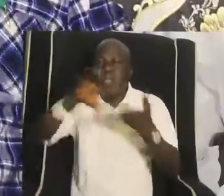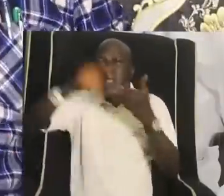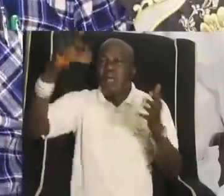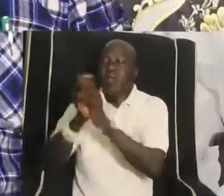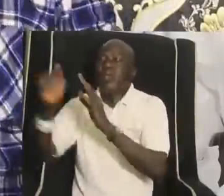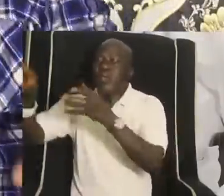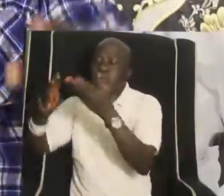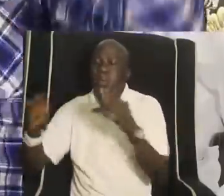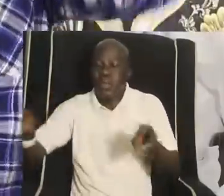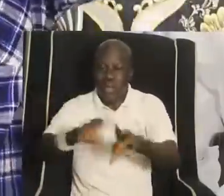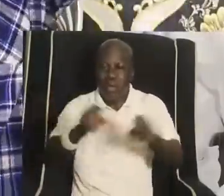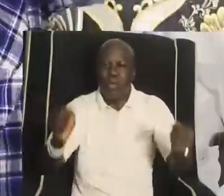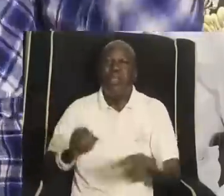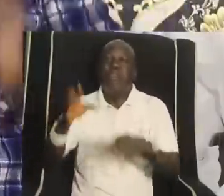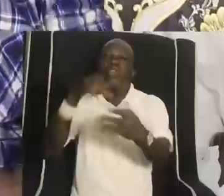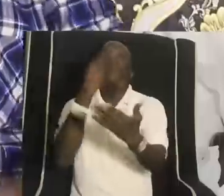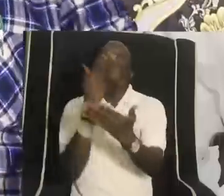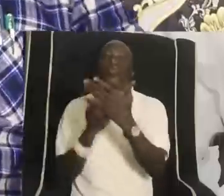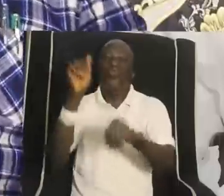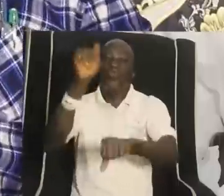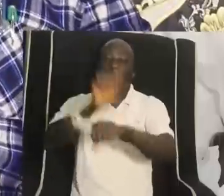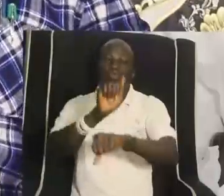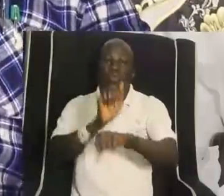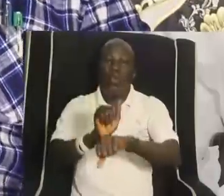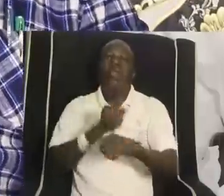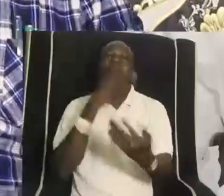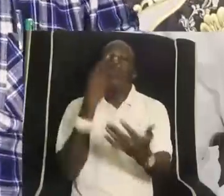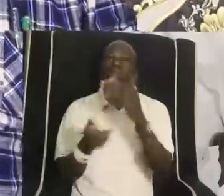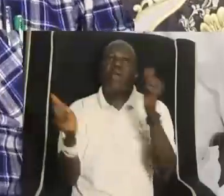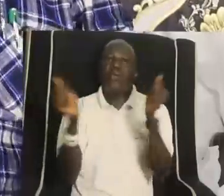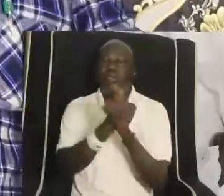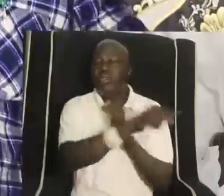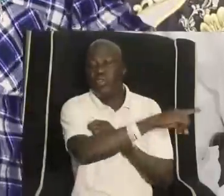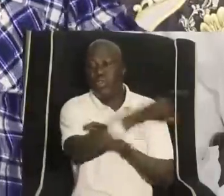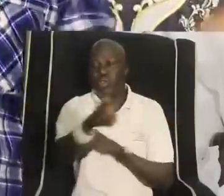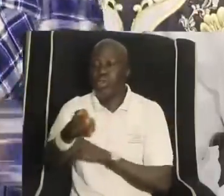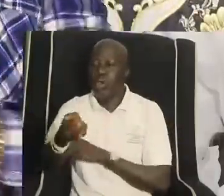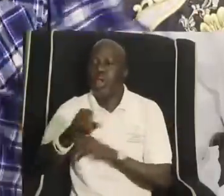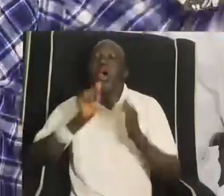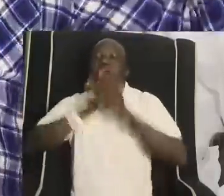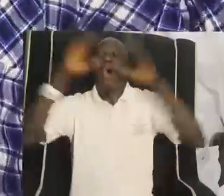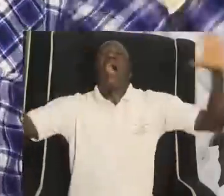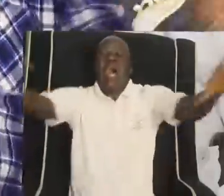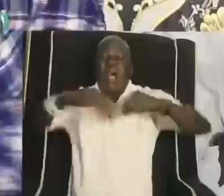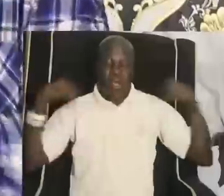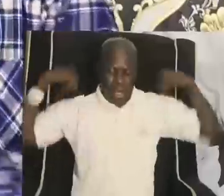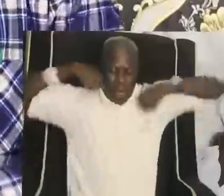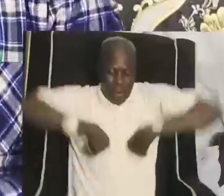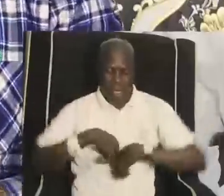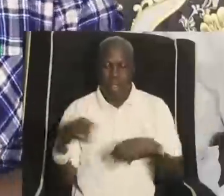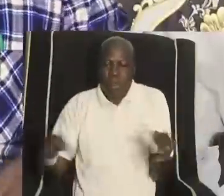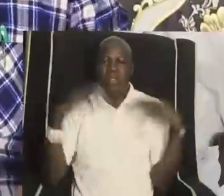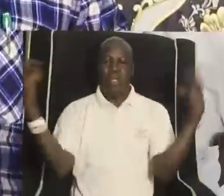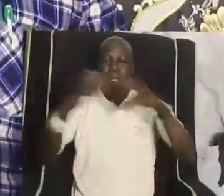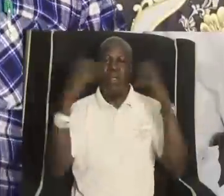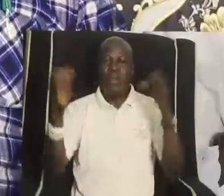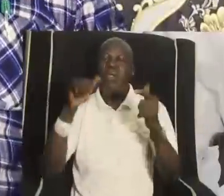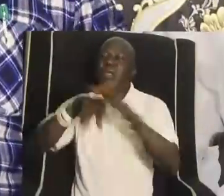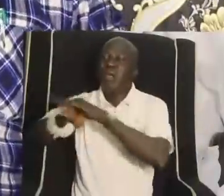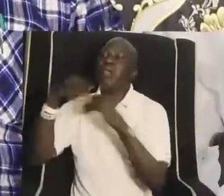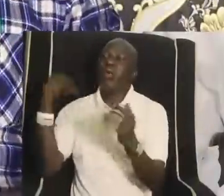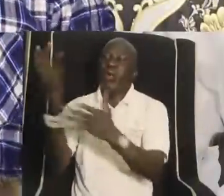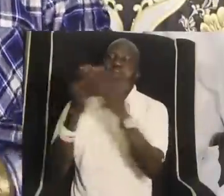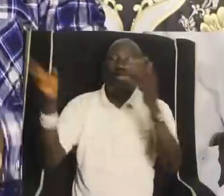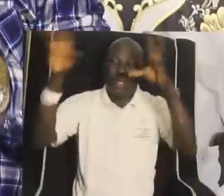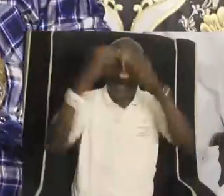gba wa ri se bi bi wa dara fun o aso ayeye re o ya gba the goddess of